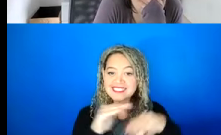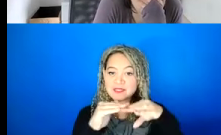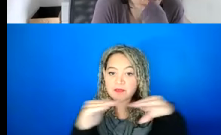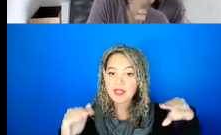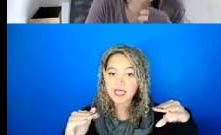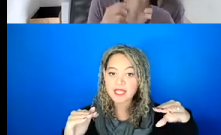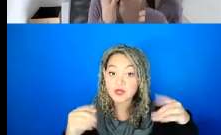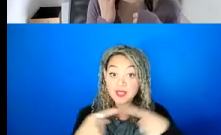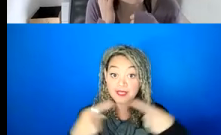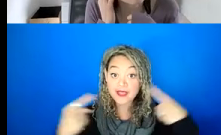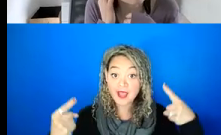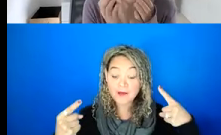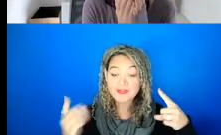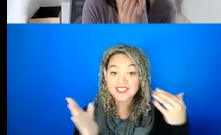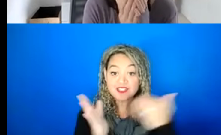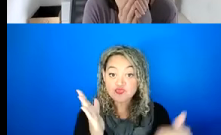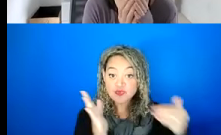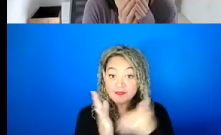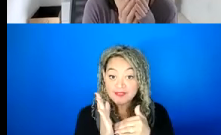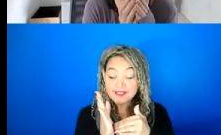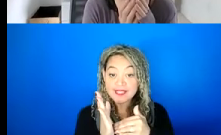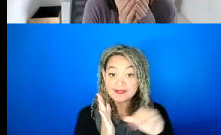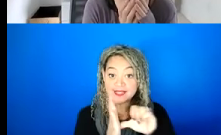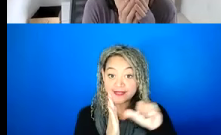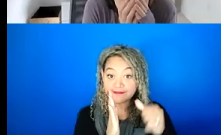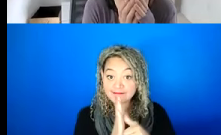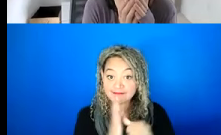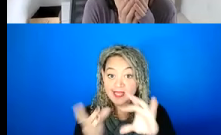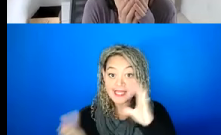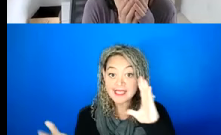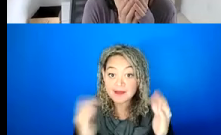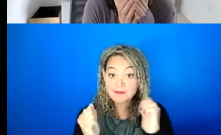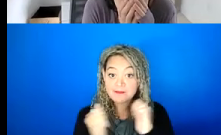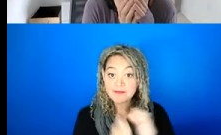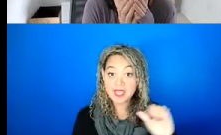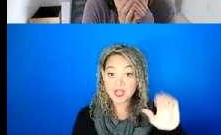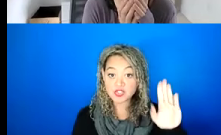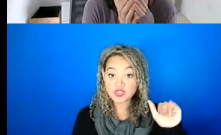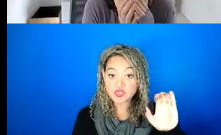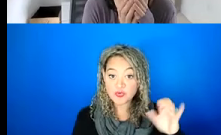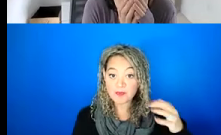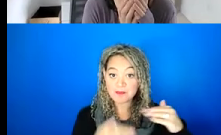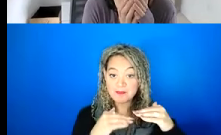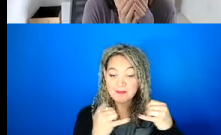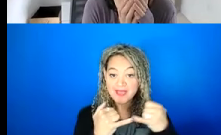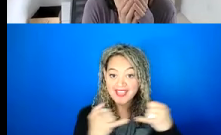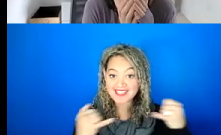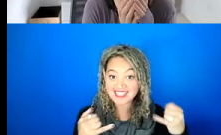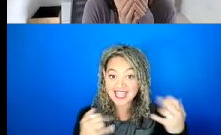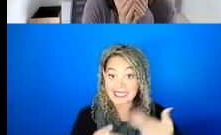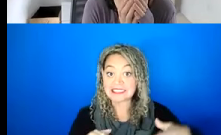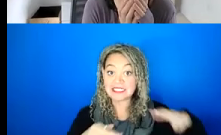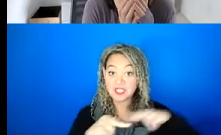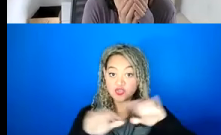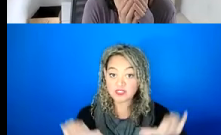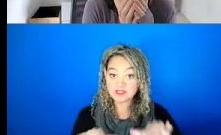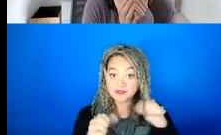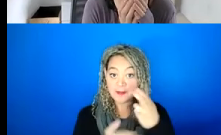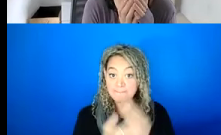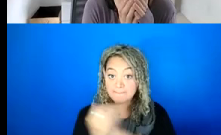enhancement. That is, relative to our baseline, increased activity in both superficial and deep